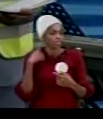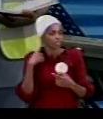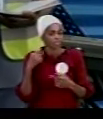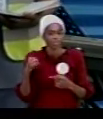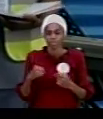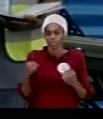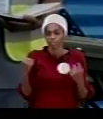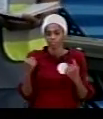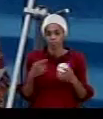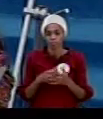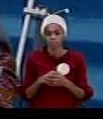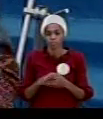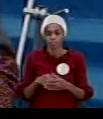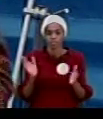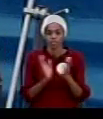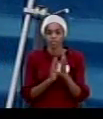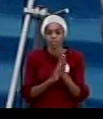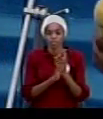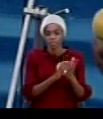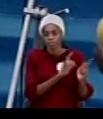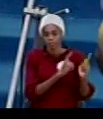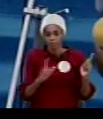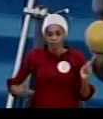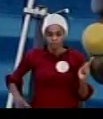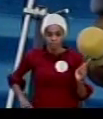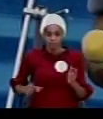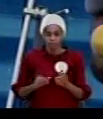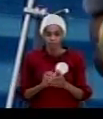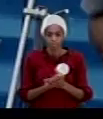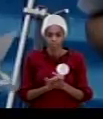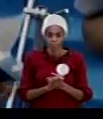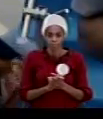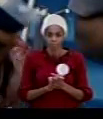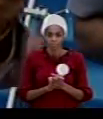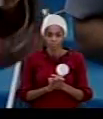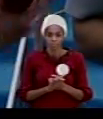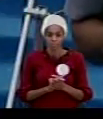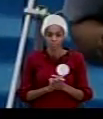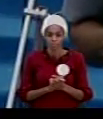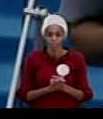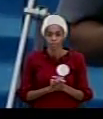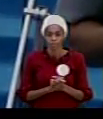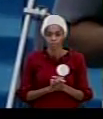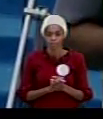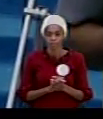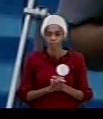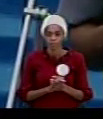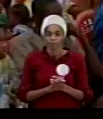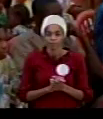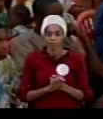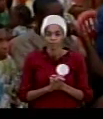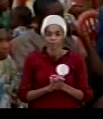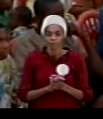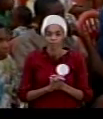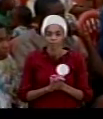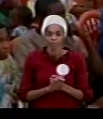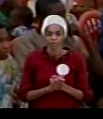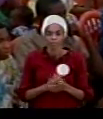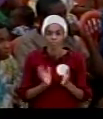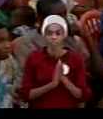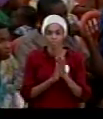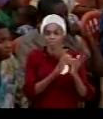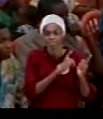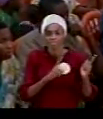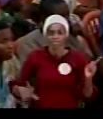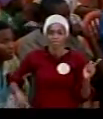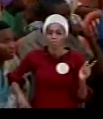did. Praise the Lord. Eba mi Oluwa logo. Oruko mi